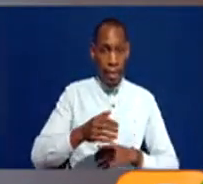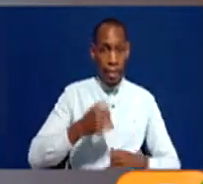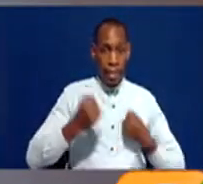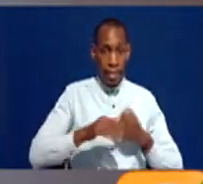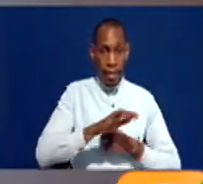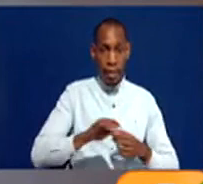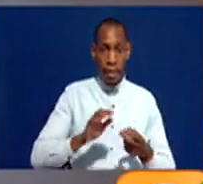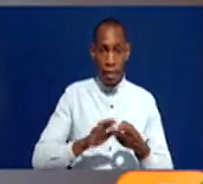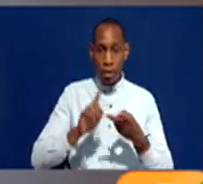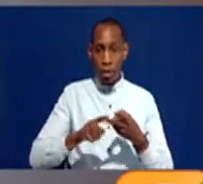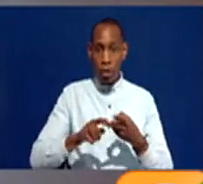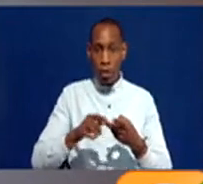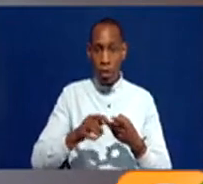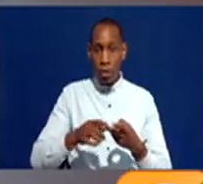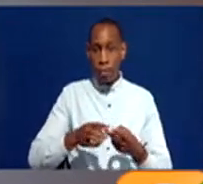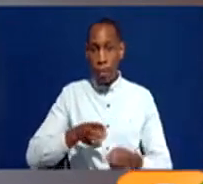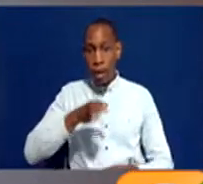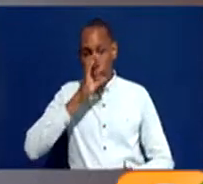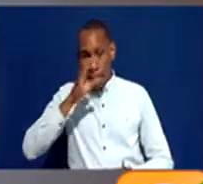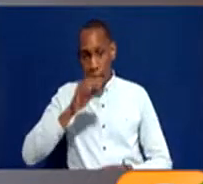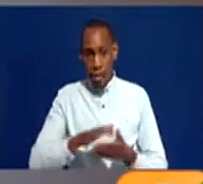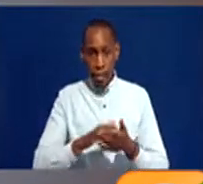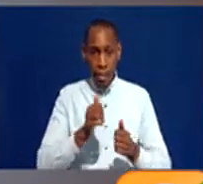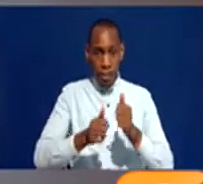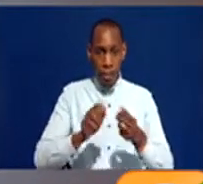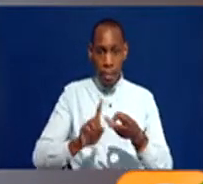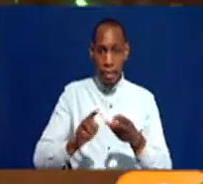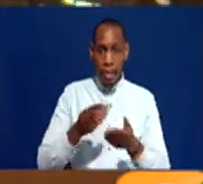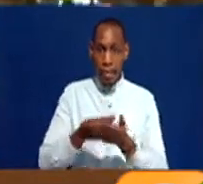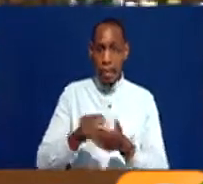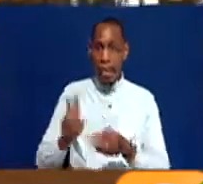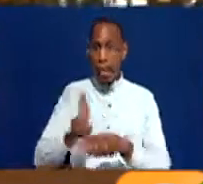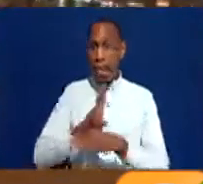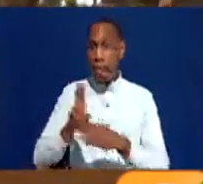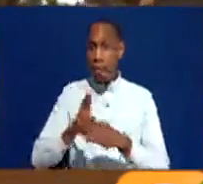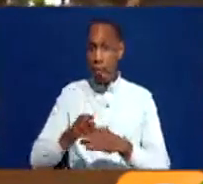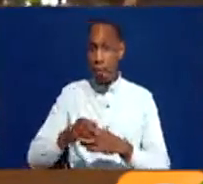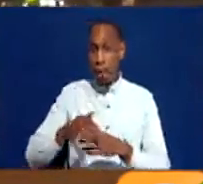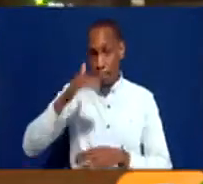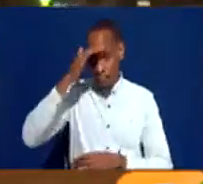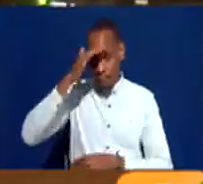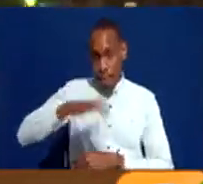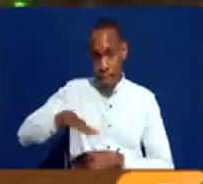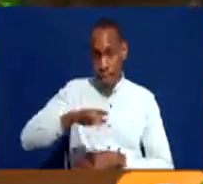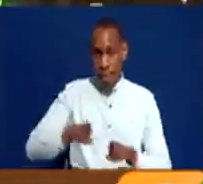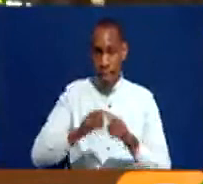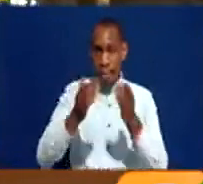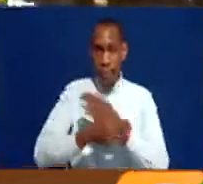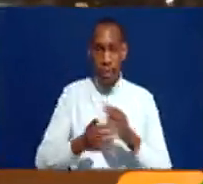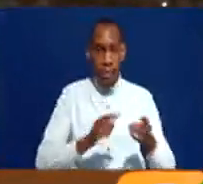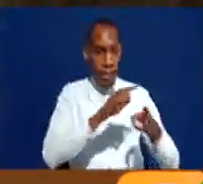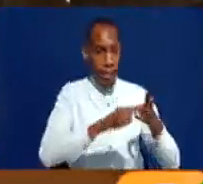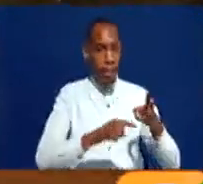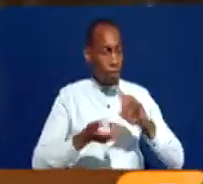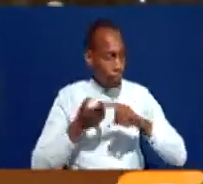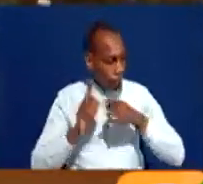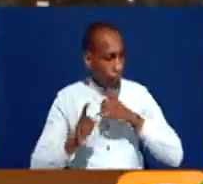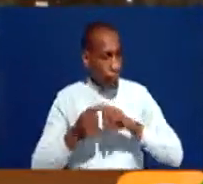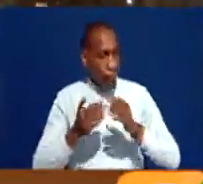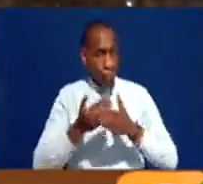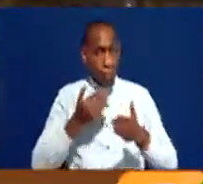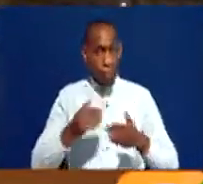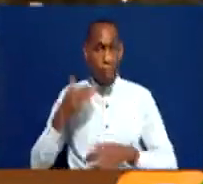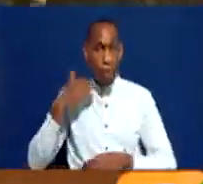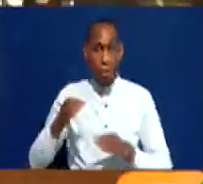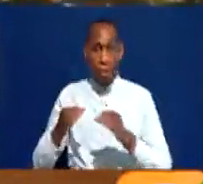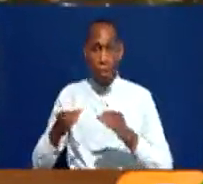the type of drink one orders, and how much money one spends at the club on that night are put into consideration before the